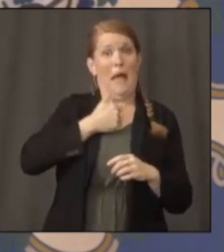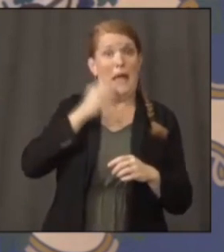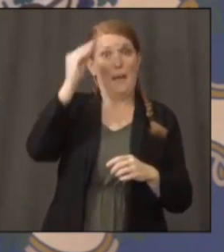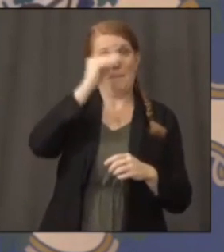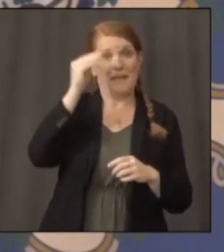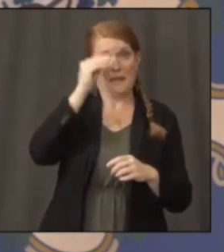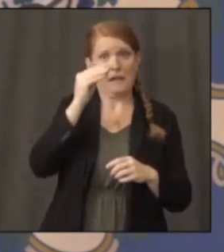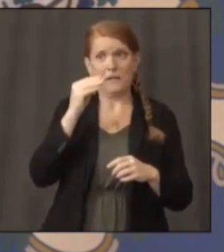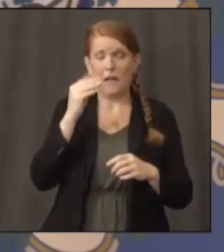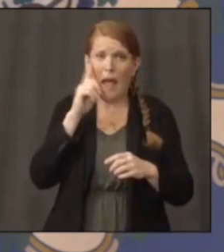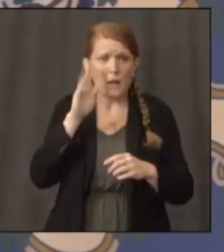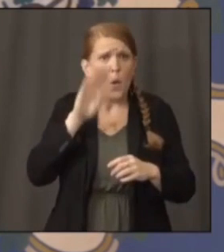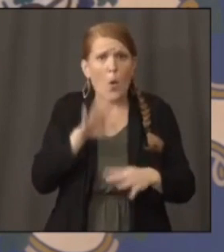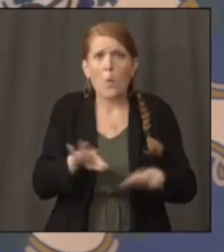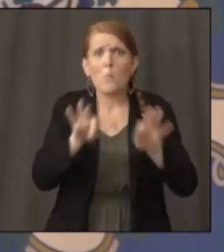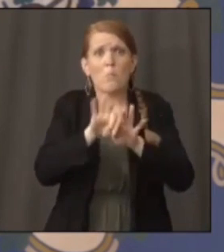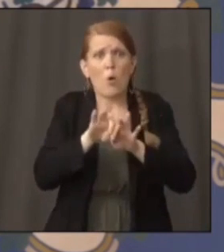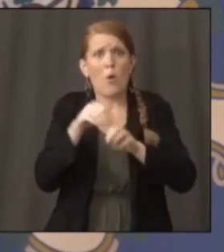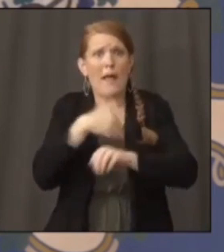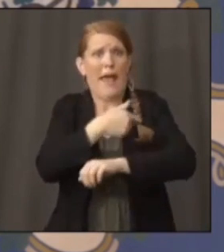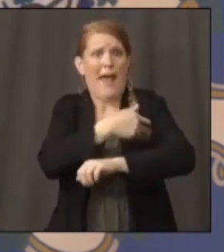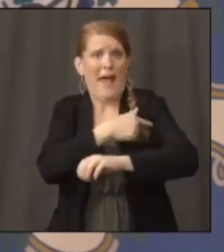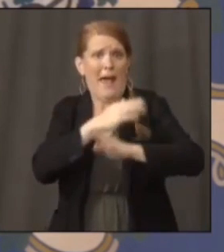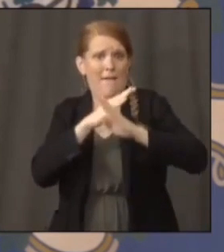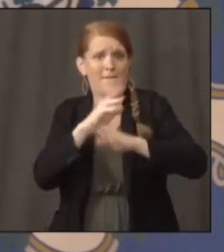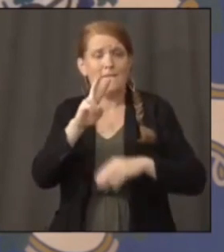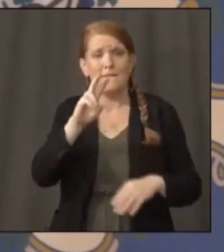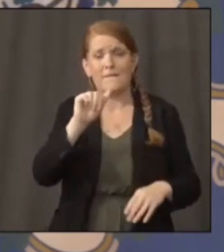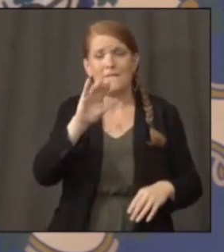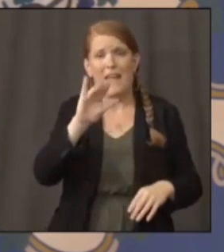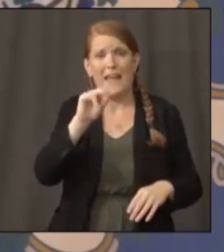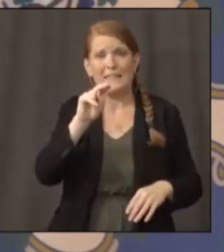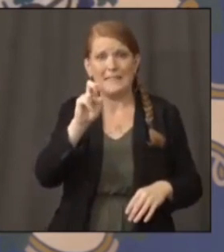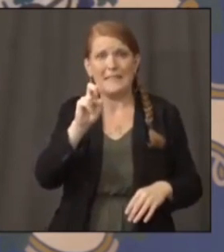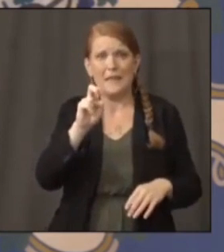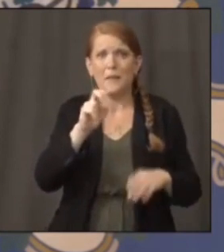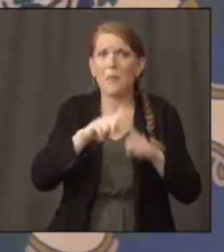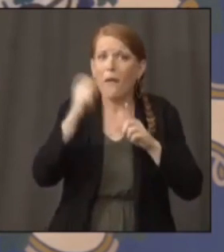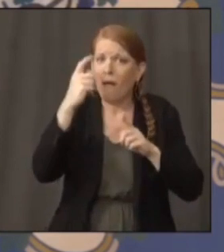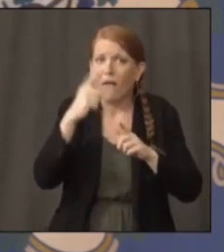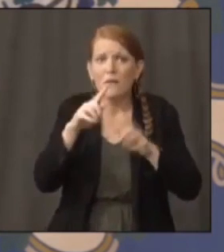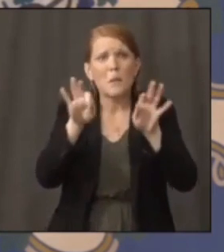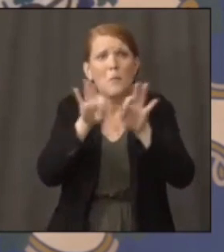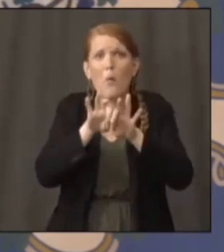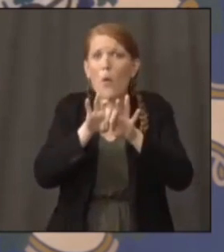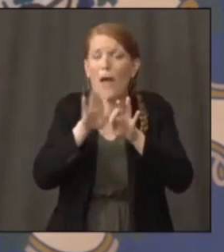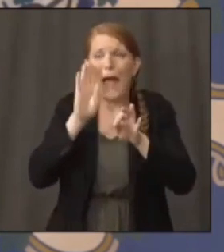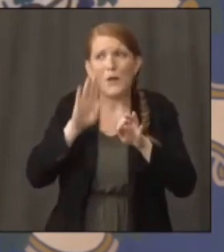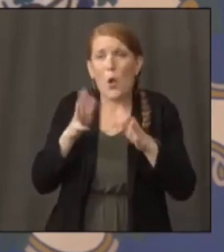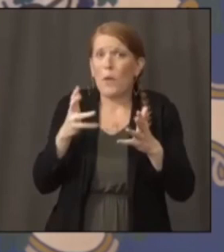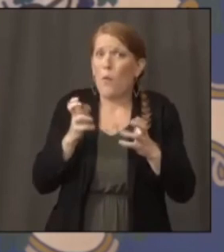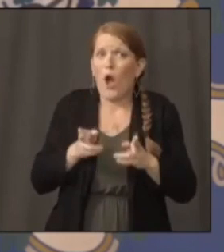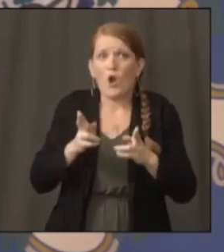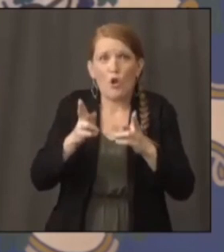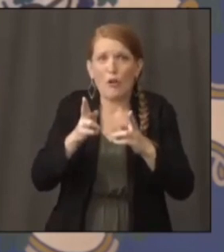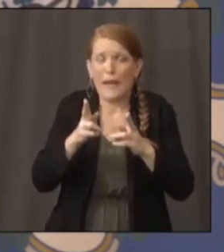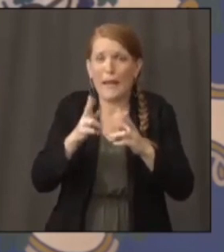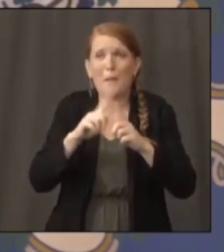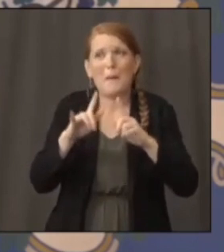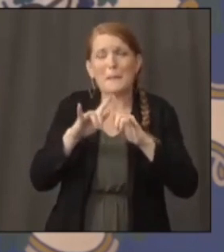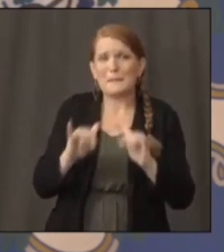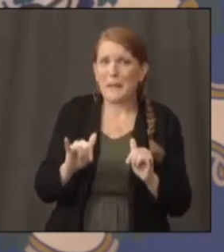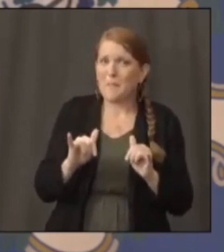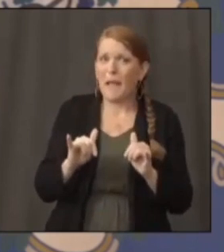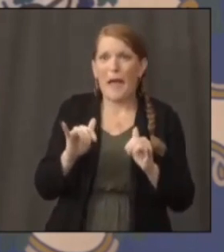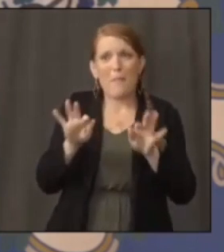sure you do it in a way that people have confidence, that you've done it right. I appreciate Operation Warp Speed, but slow down. I